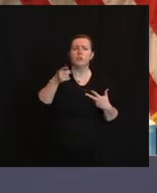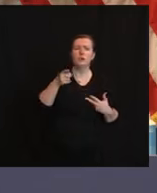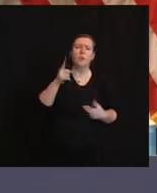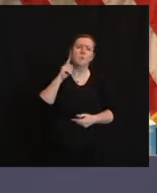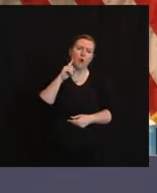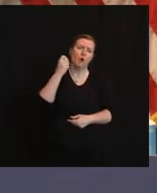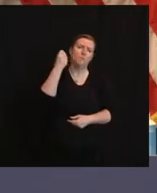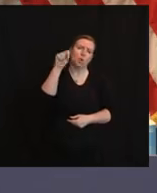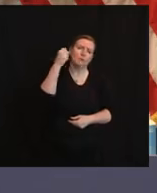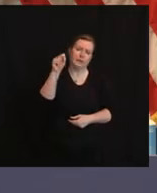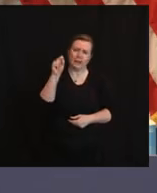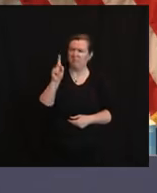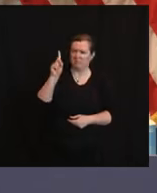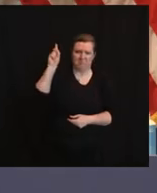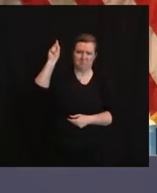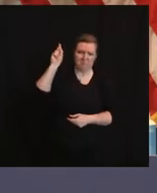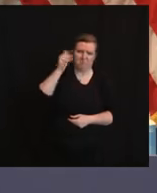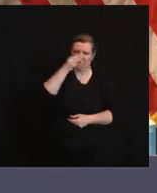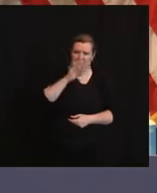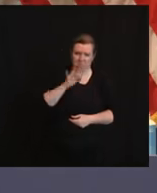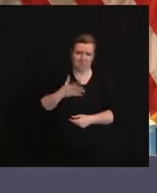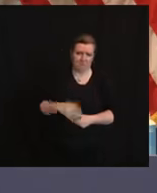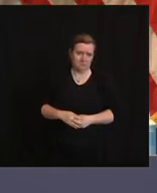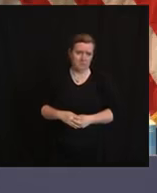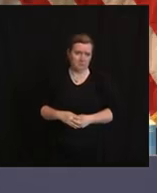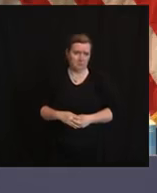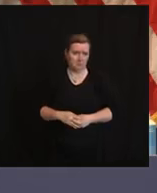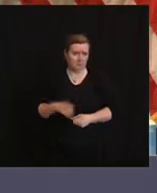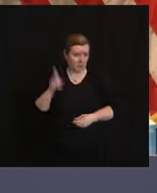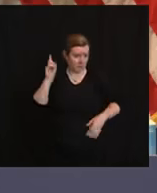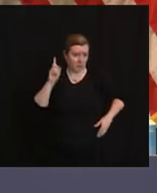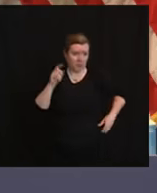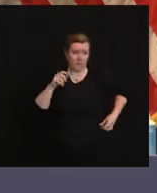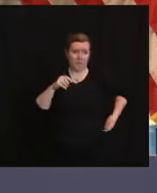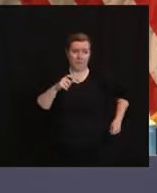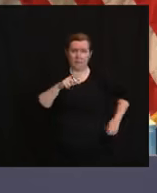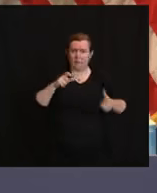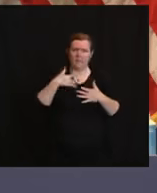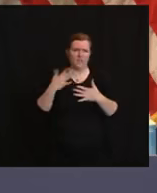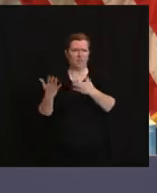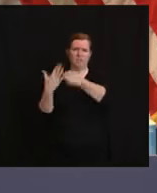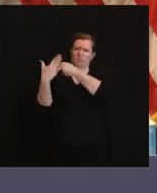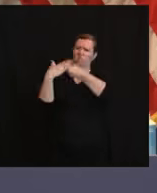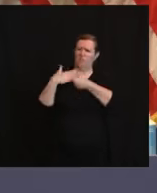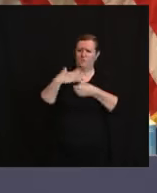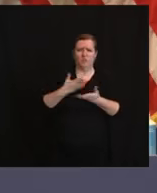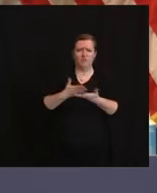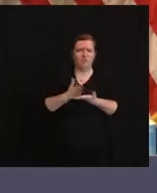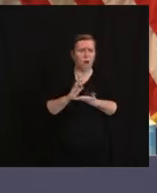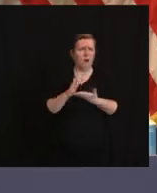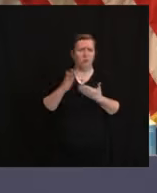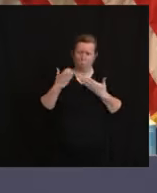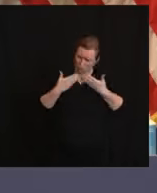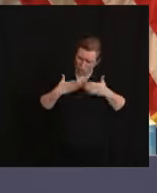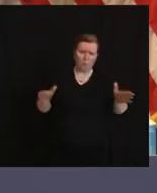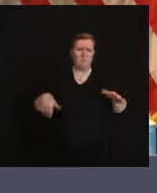this quarantine is a form of fascism and that their rights are being impinged upon. Is there anything you'd want to say specifically to these